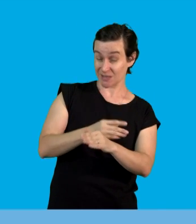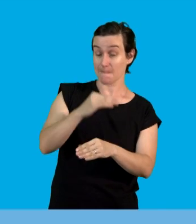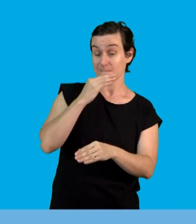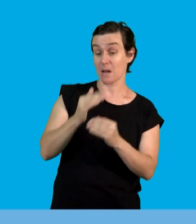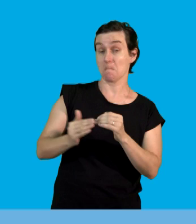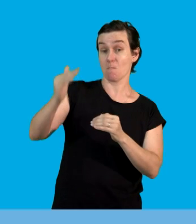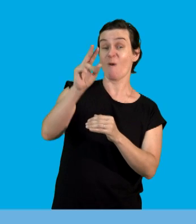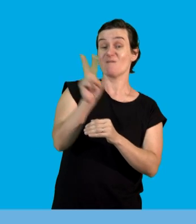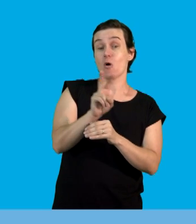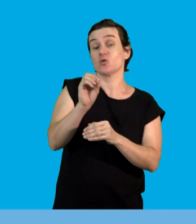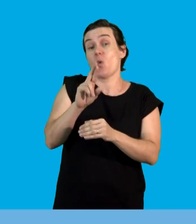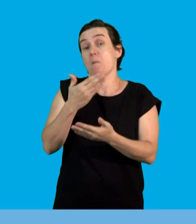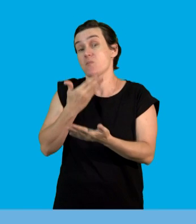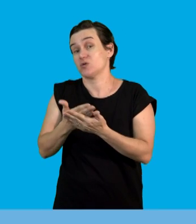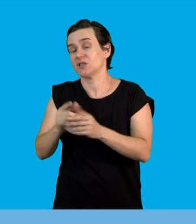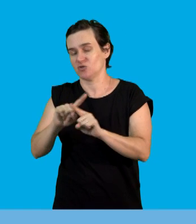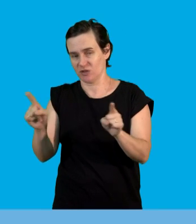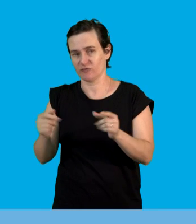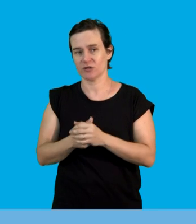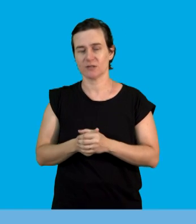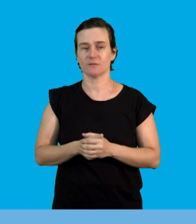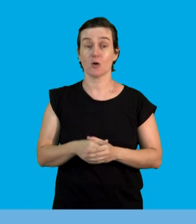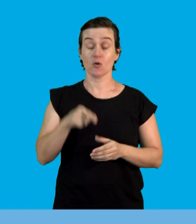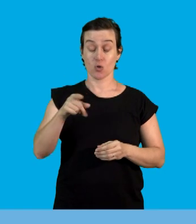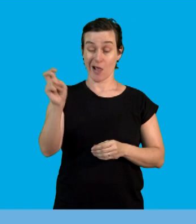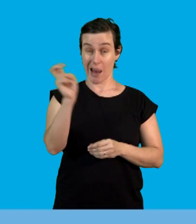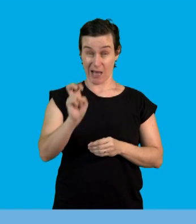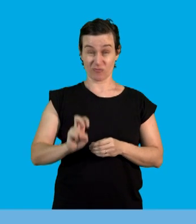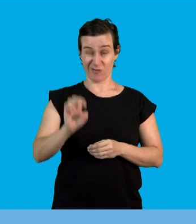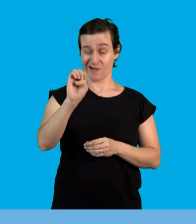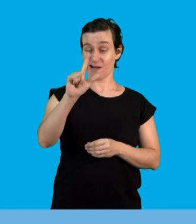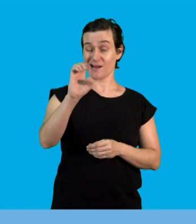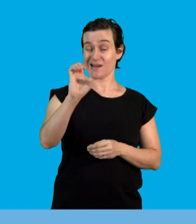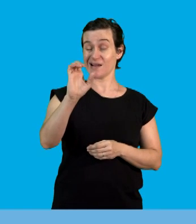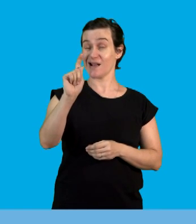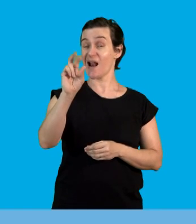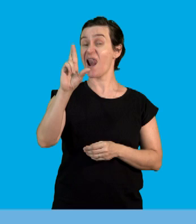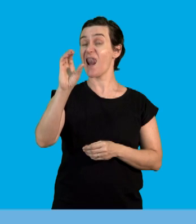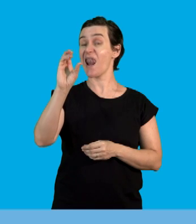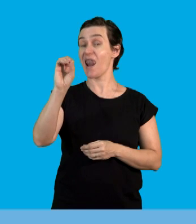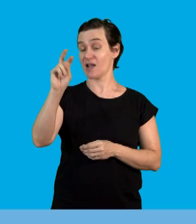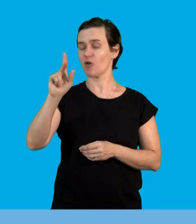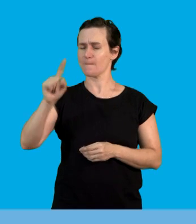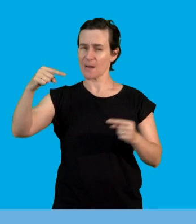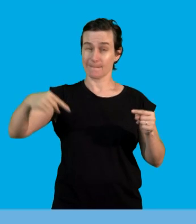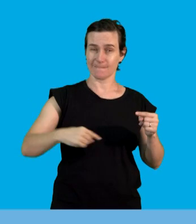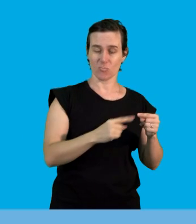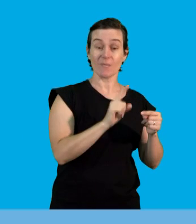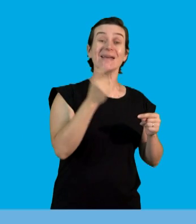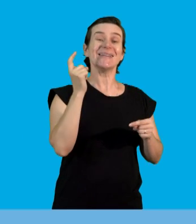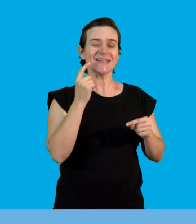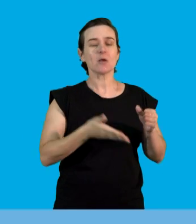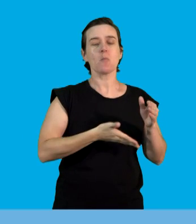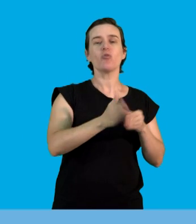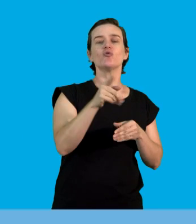it. So that means for electrons, for them to be able to move through this resistor, it is going to be easier for them to move